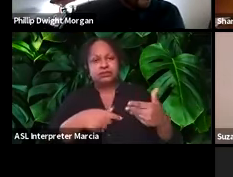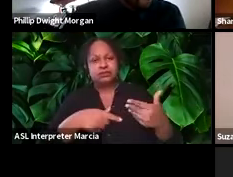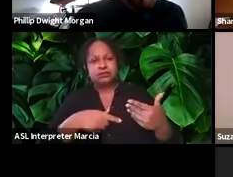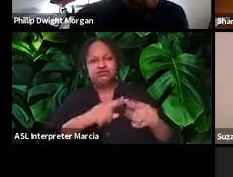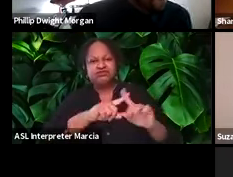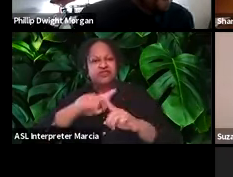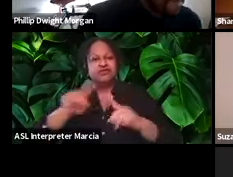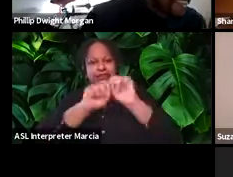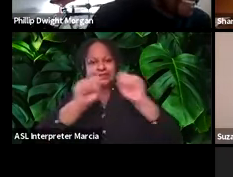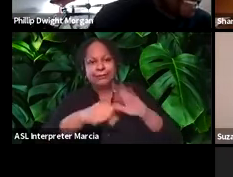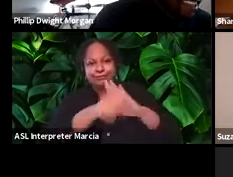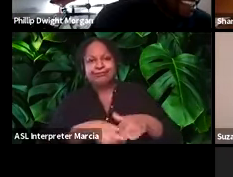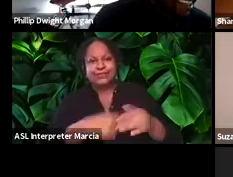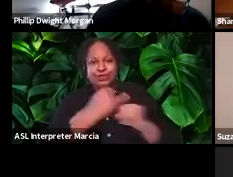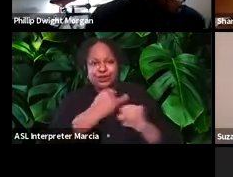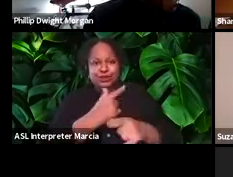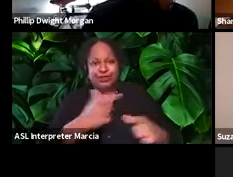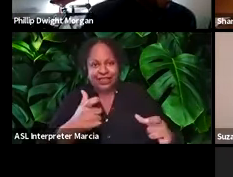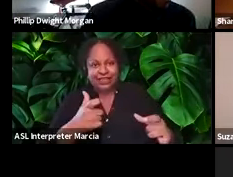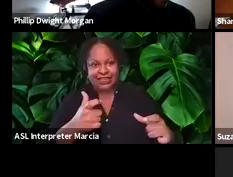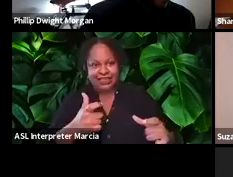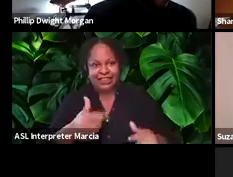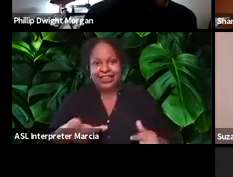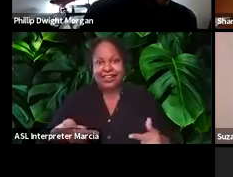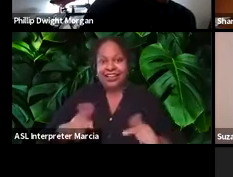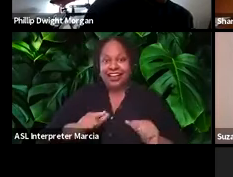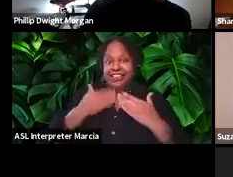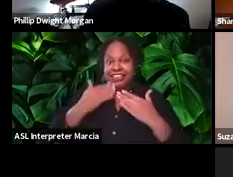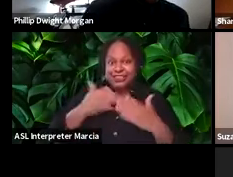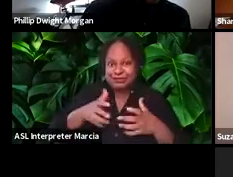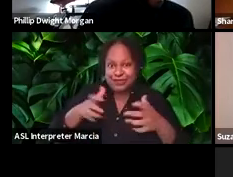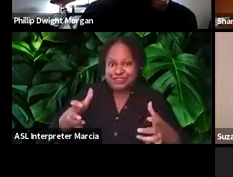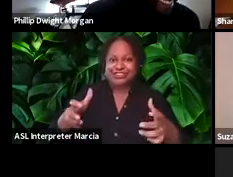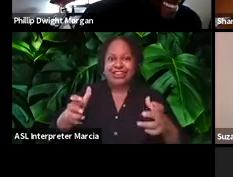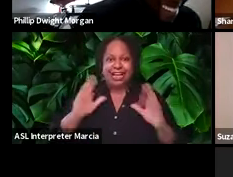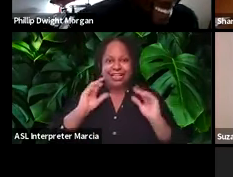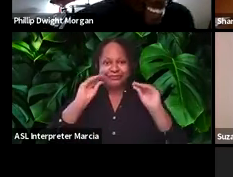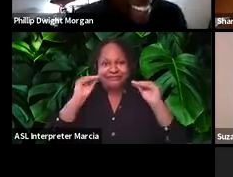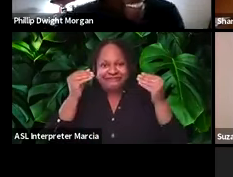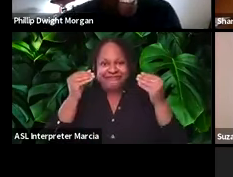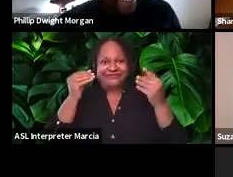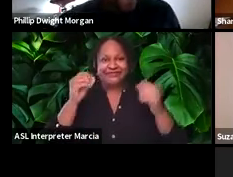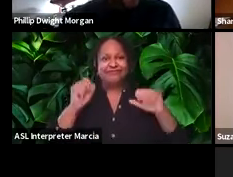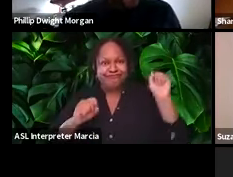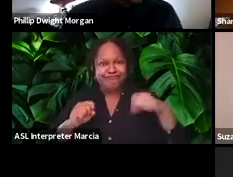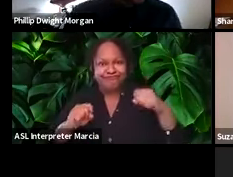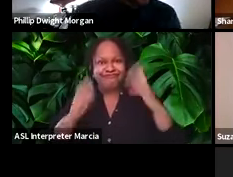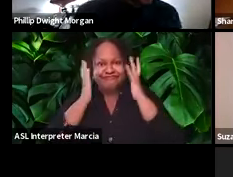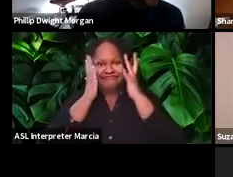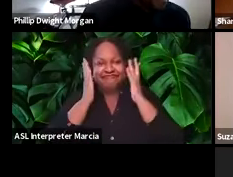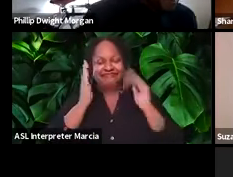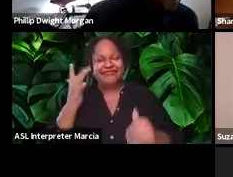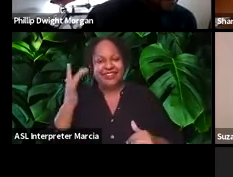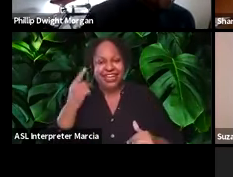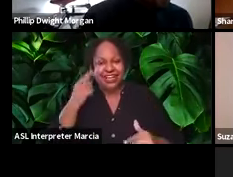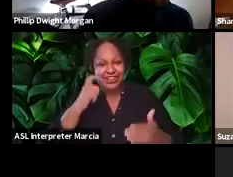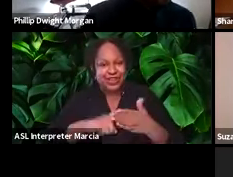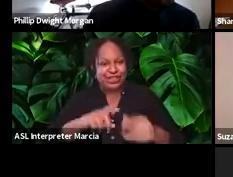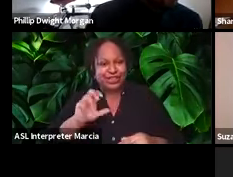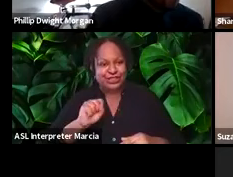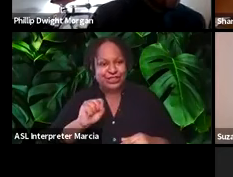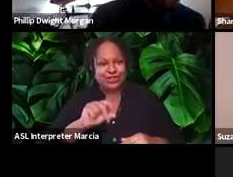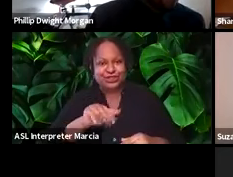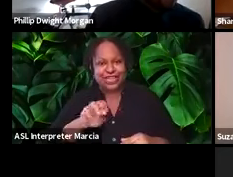So thank you. First, I'm nodding so much and my cheeks hurt, and I saw Suzanne like rubbing her cheeks too. My cheeks are hurting because I'm